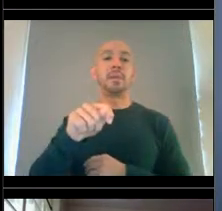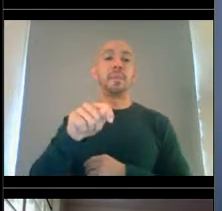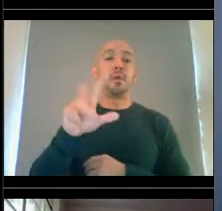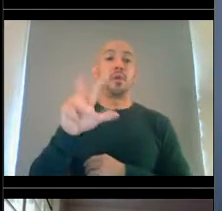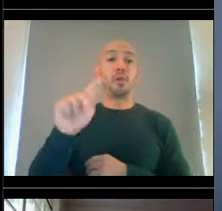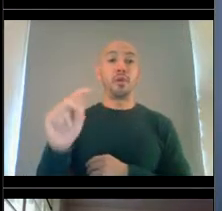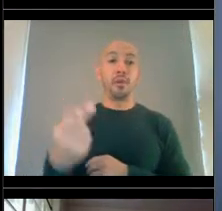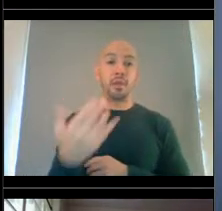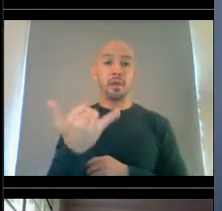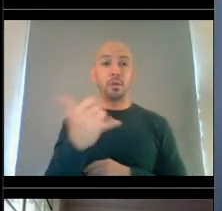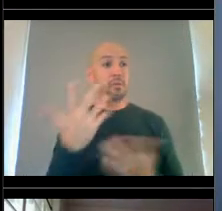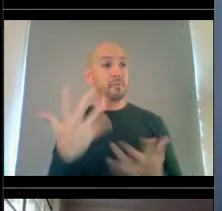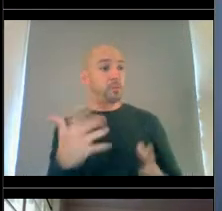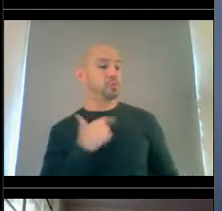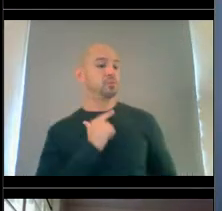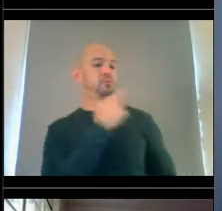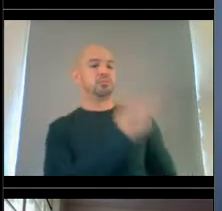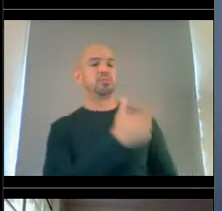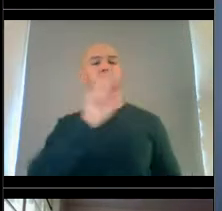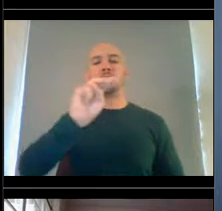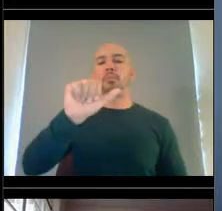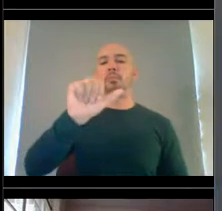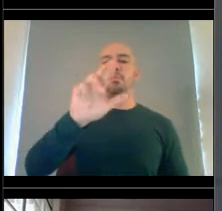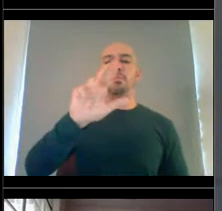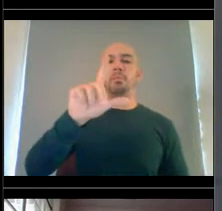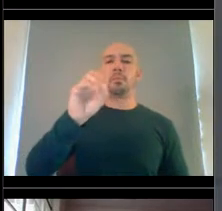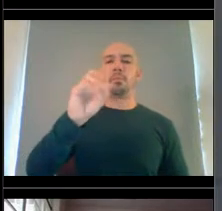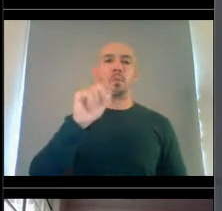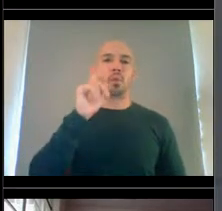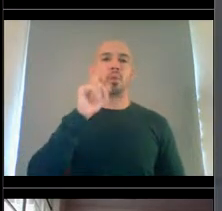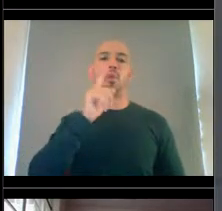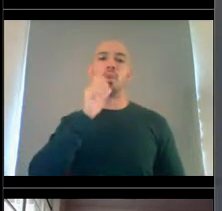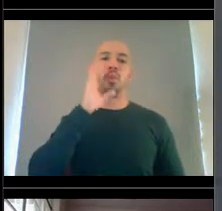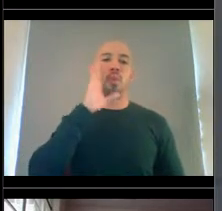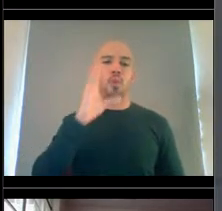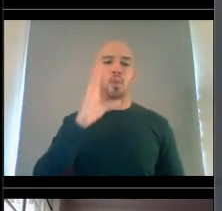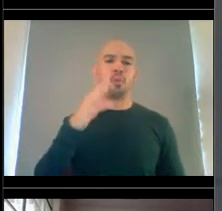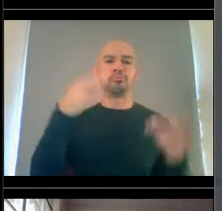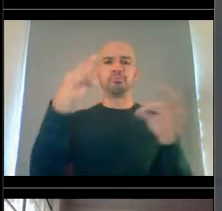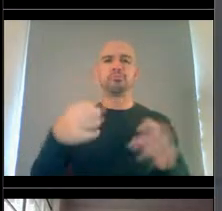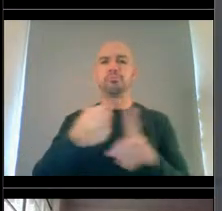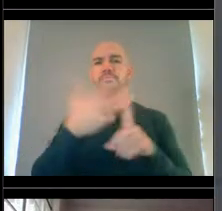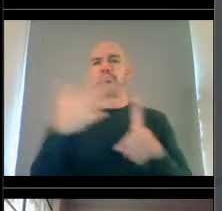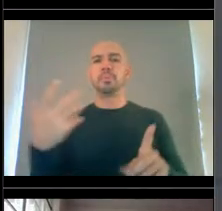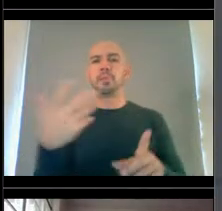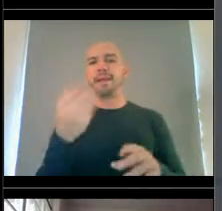marlin who will provide an overview of the document and answer any questions you may have